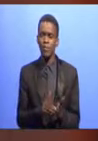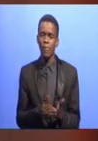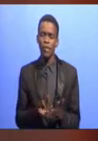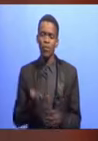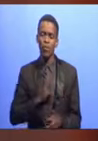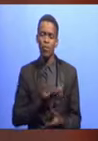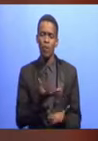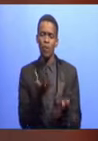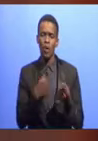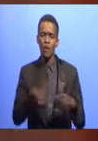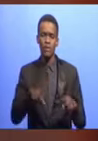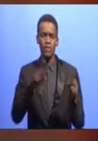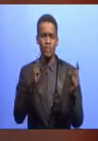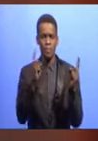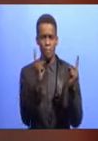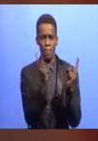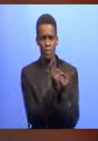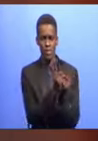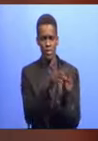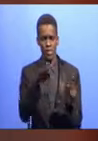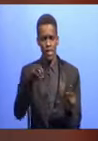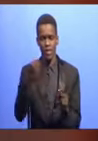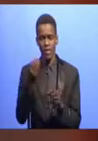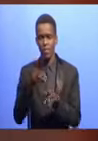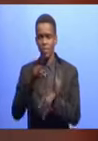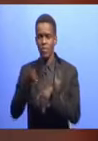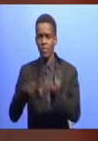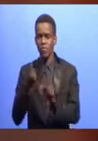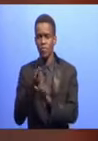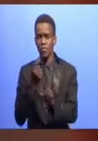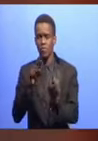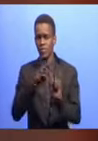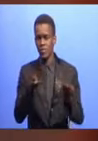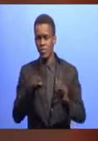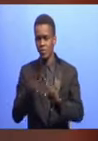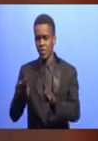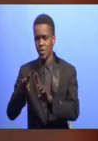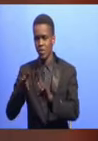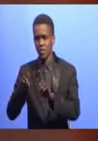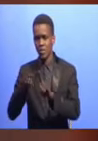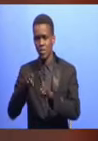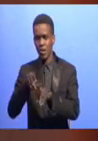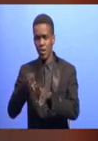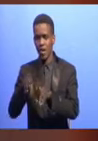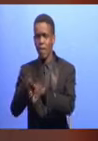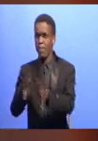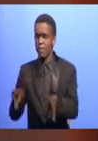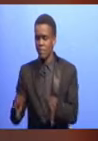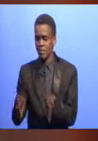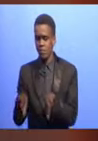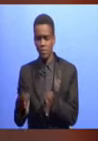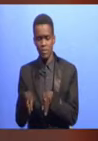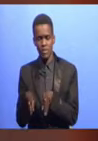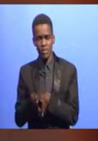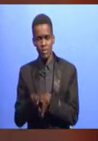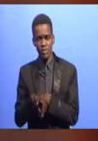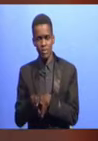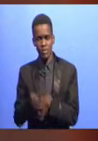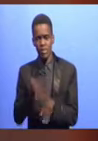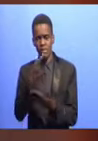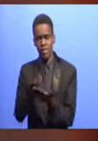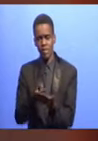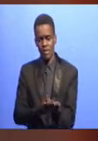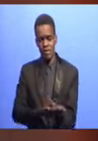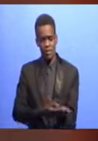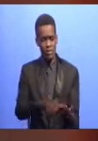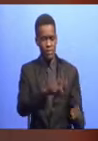eng kae re bona gore ha ile gore re a go pusong ja ga rena le maikelwa go dira jalo go kopana le bogolwane re